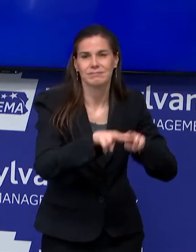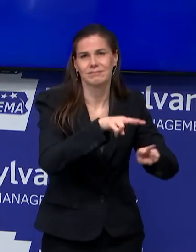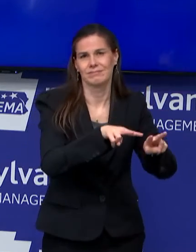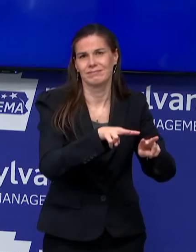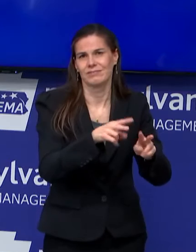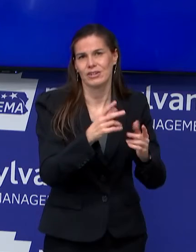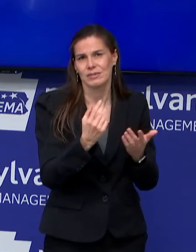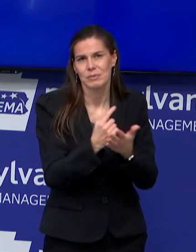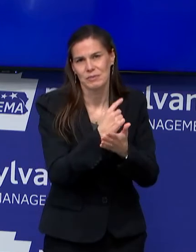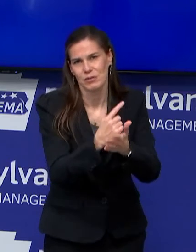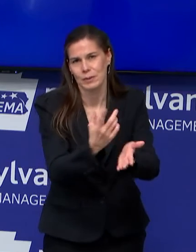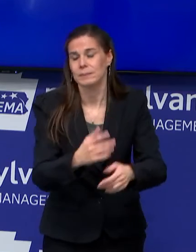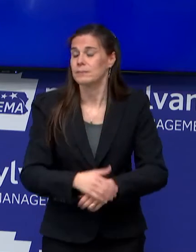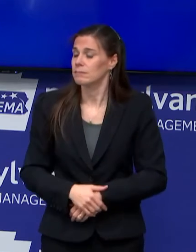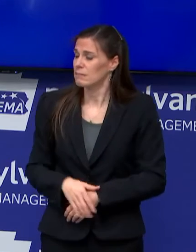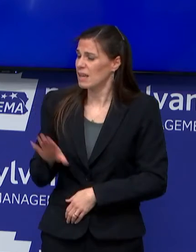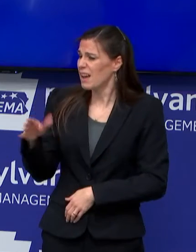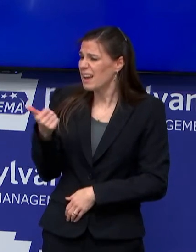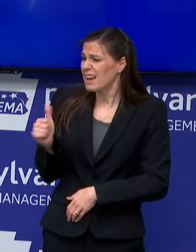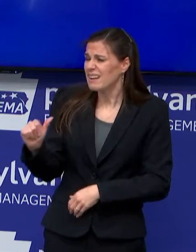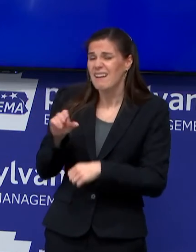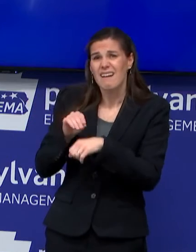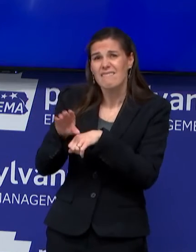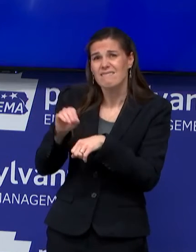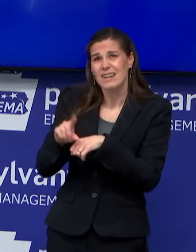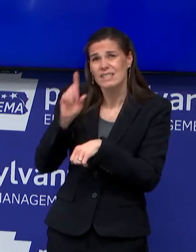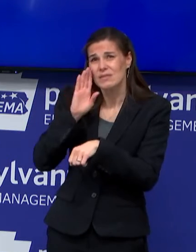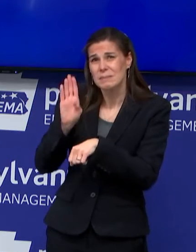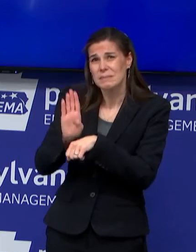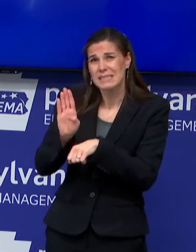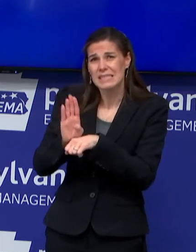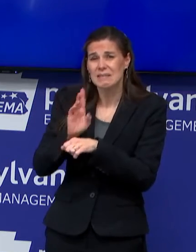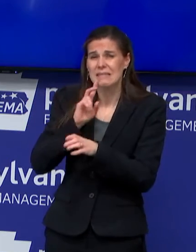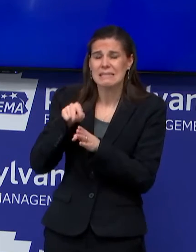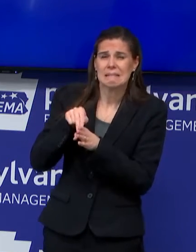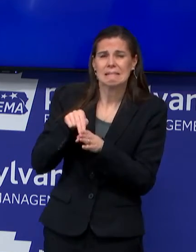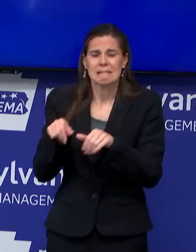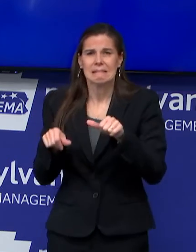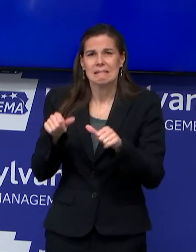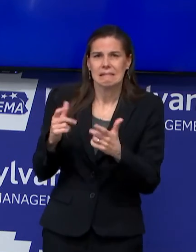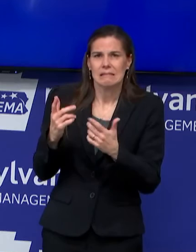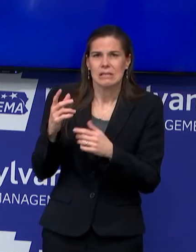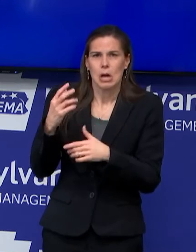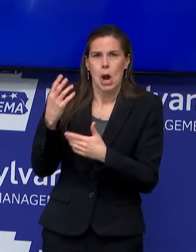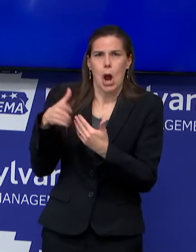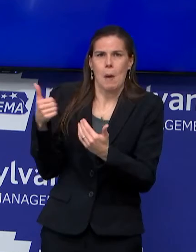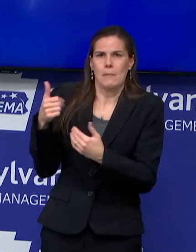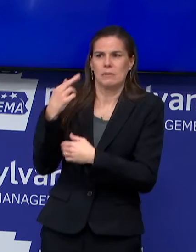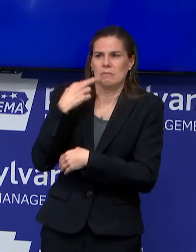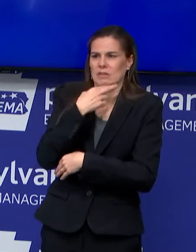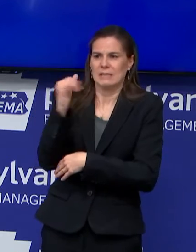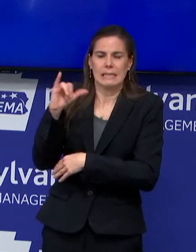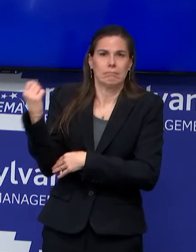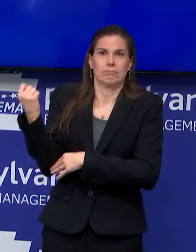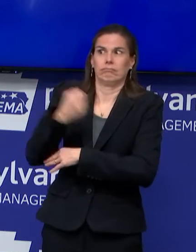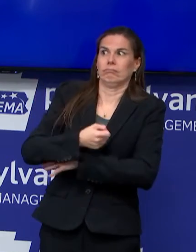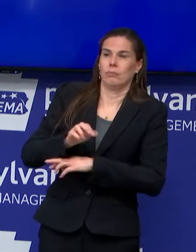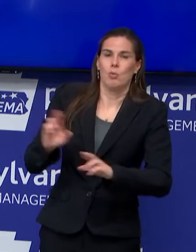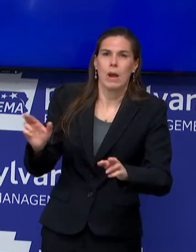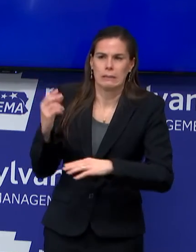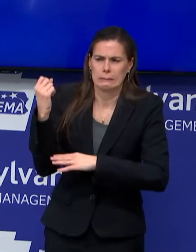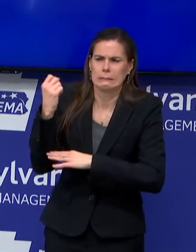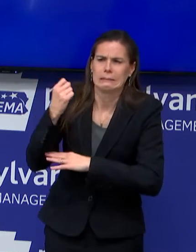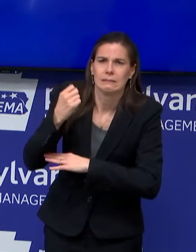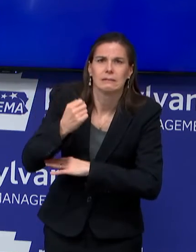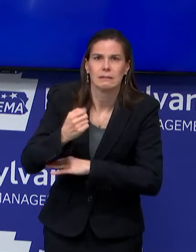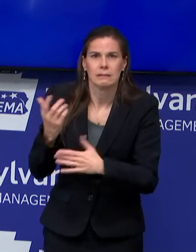any advice you can give to some of these businesses that are really teetering on the brink, especially restaurants that are teetering on the brink of shutting down? I mean, can you say